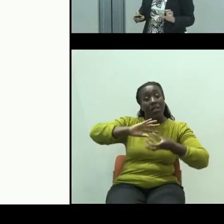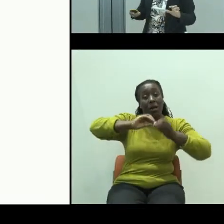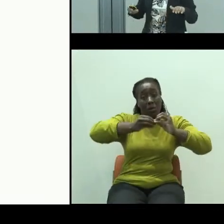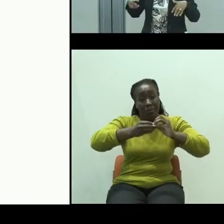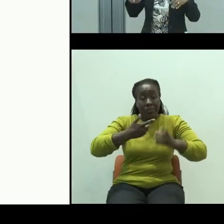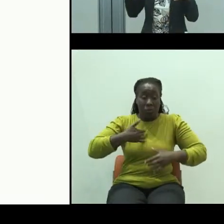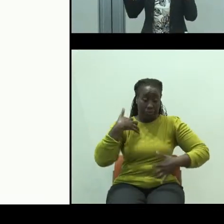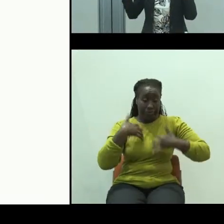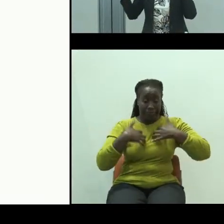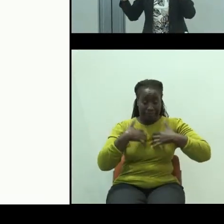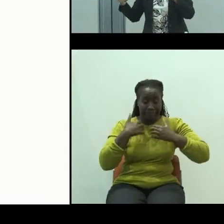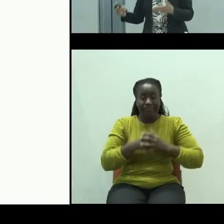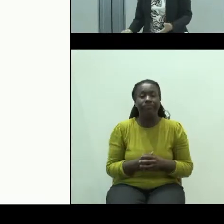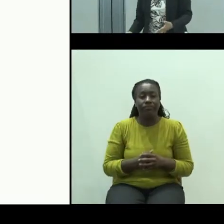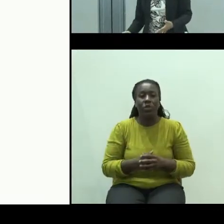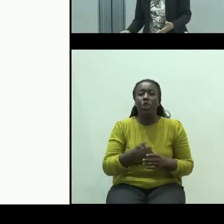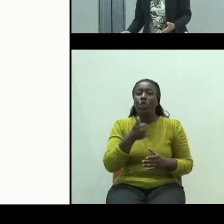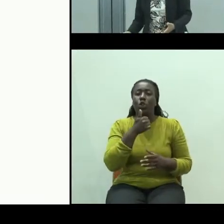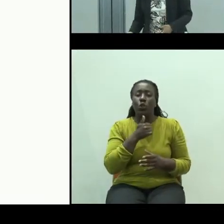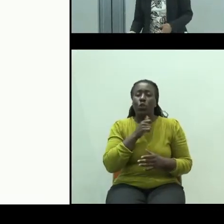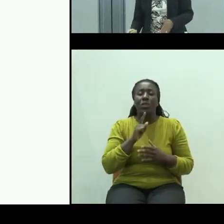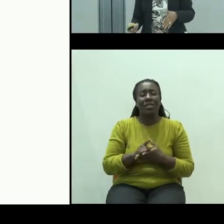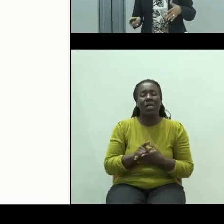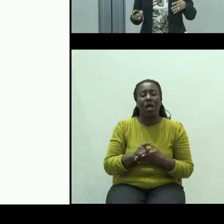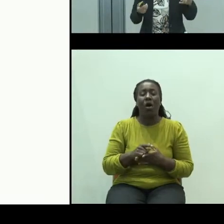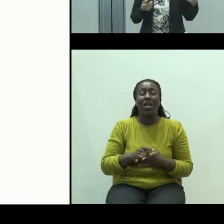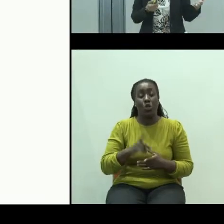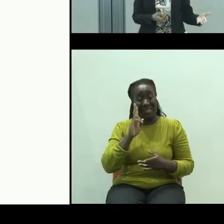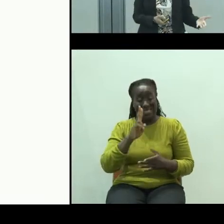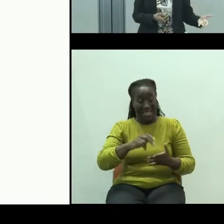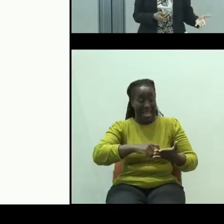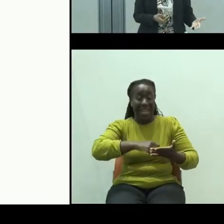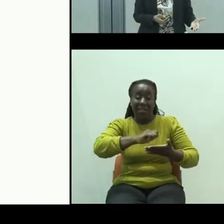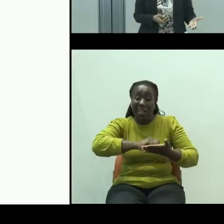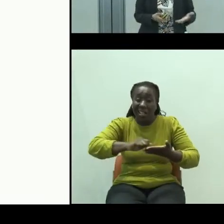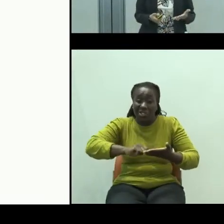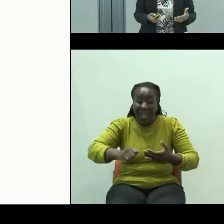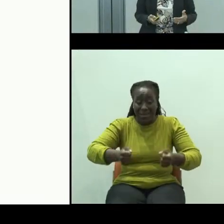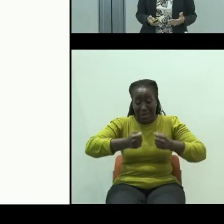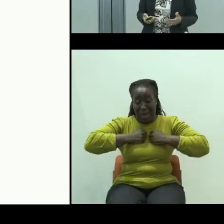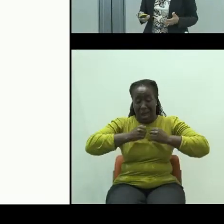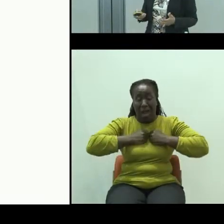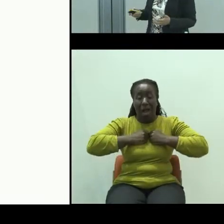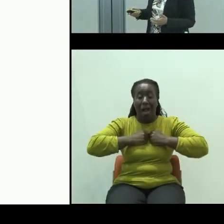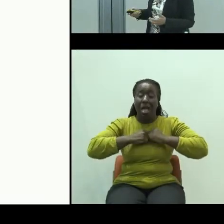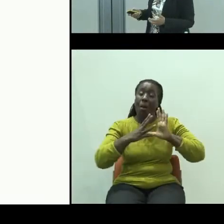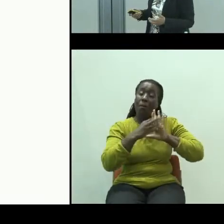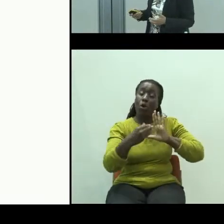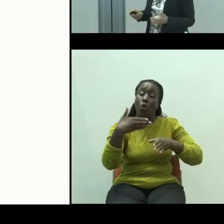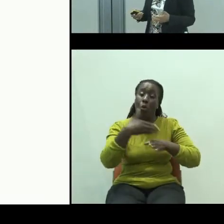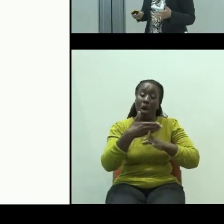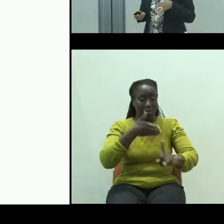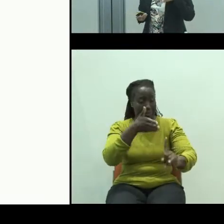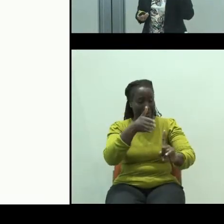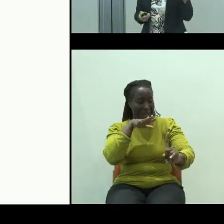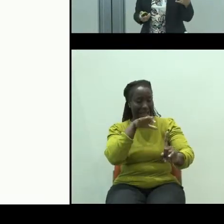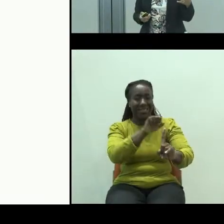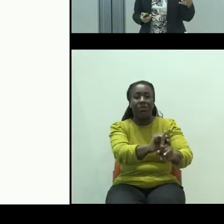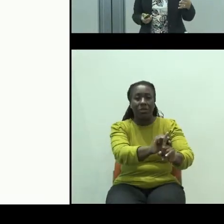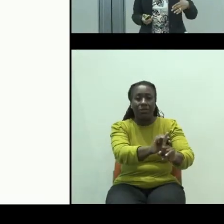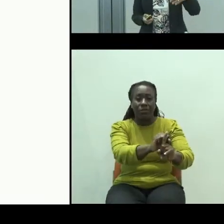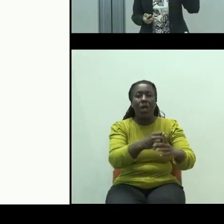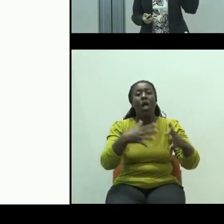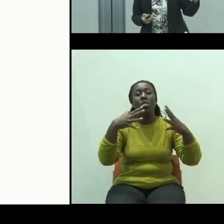in. We use both what was available in the literature and some of our own modeling work to identify the